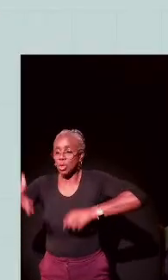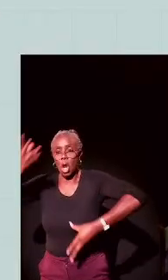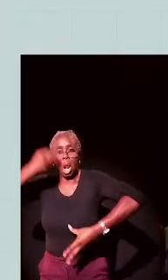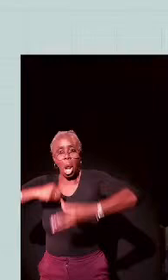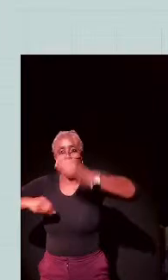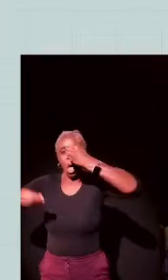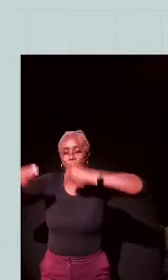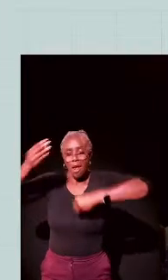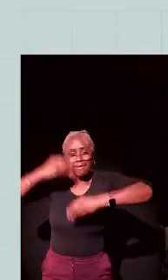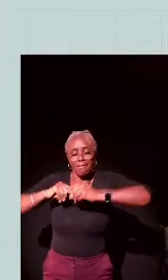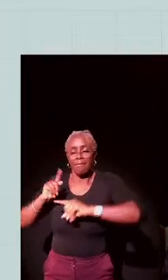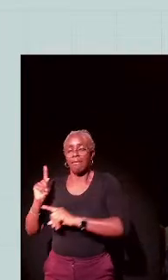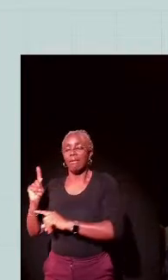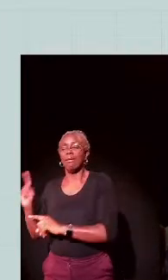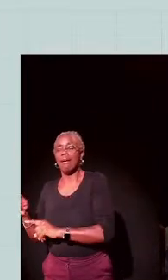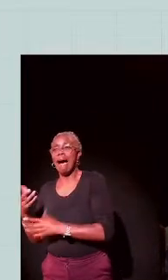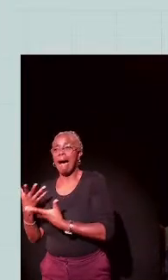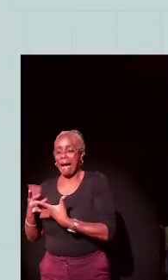how to stitch.